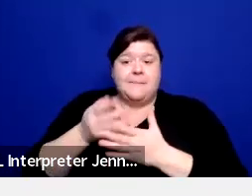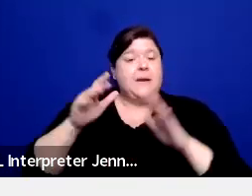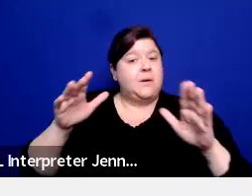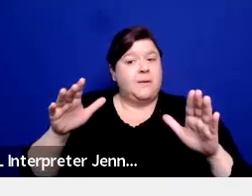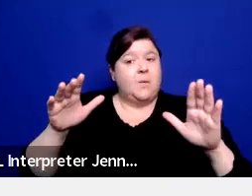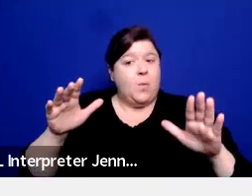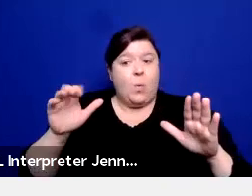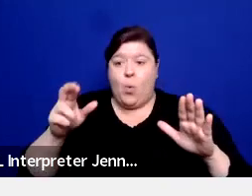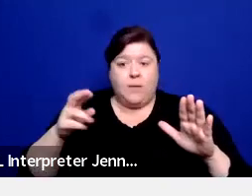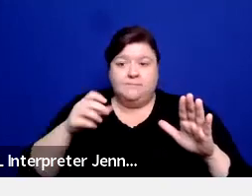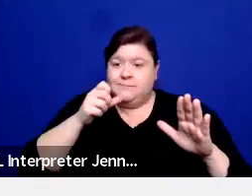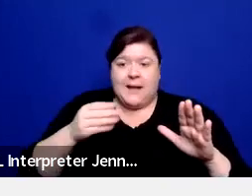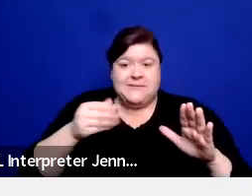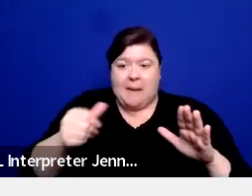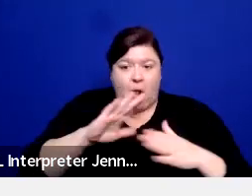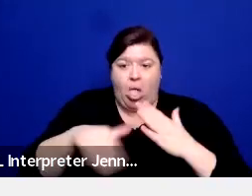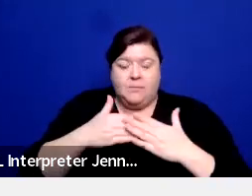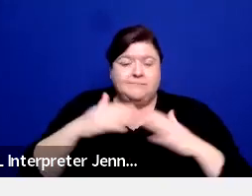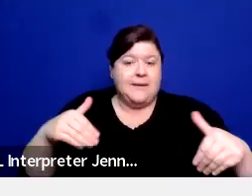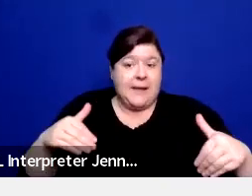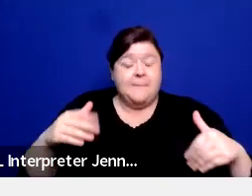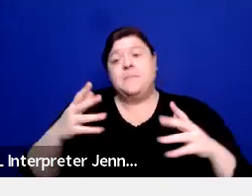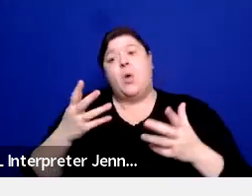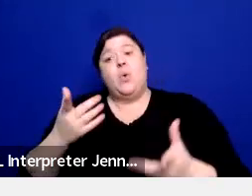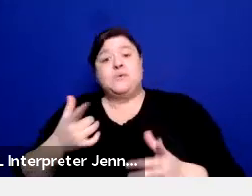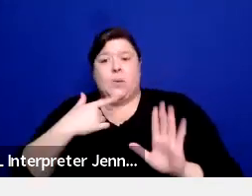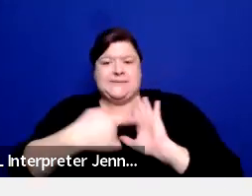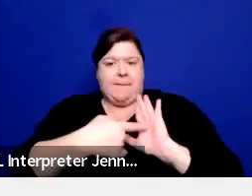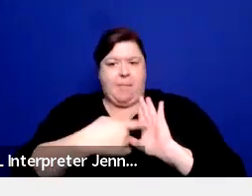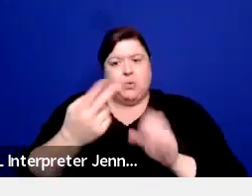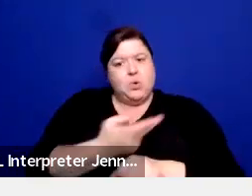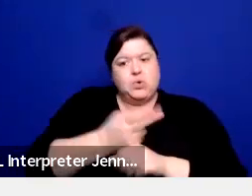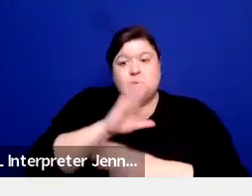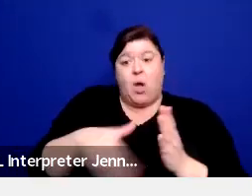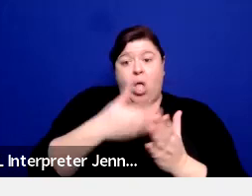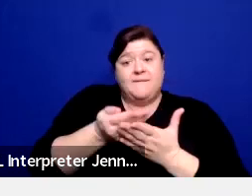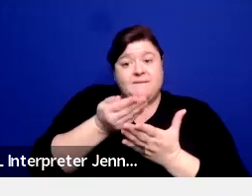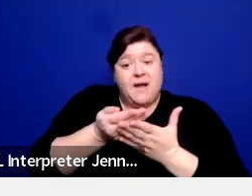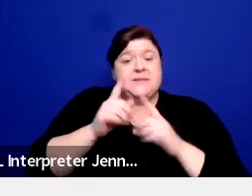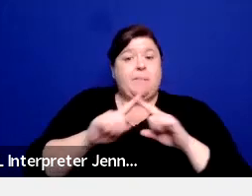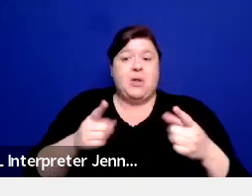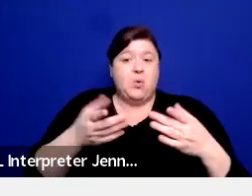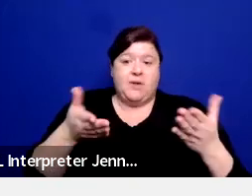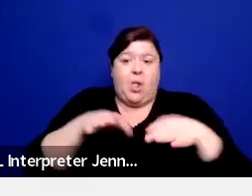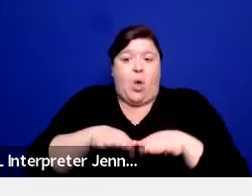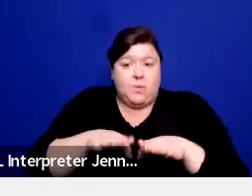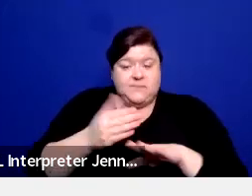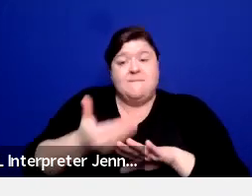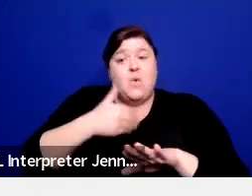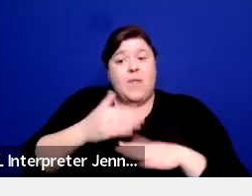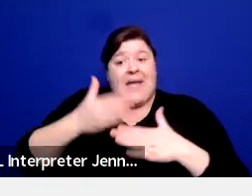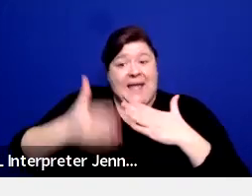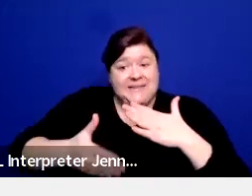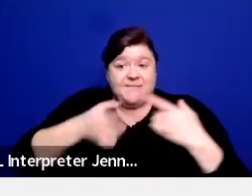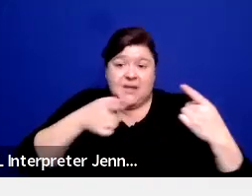that you used all the funds, but you ended up having to close before the end of your grant agreement. We would